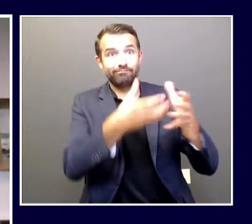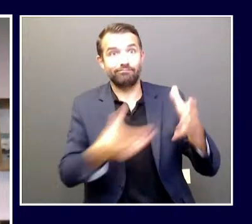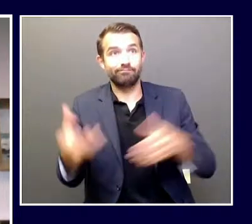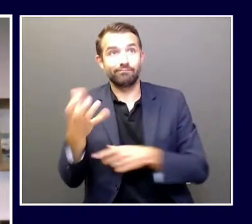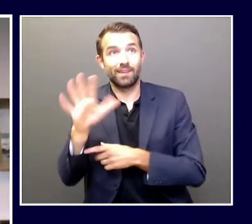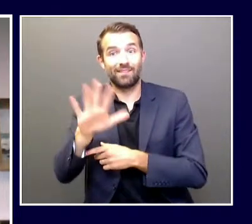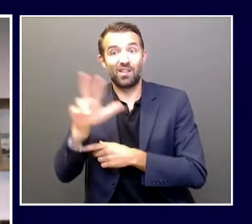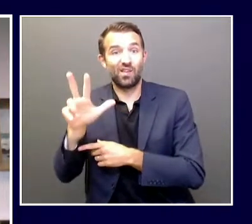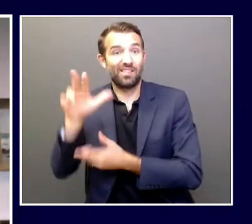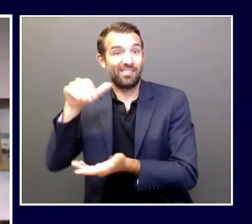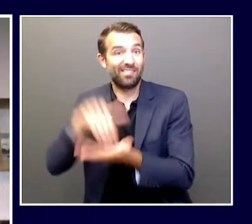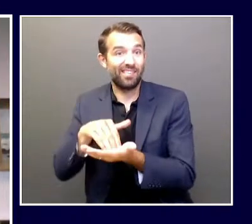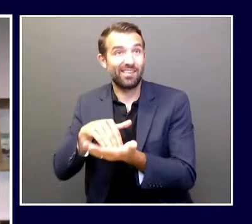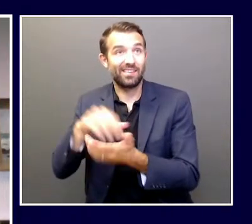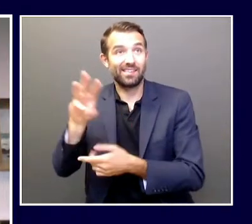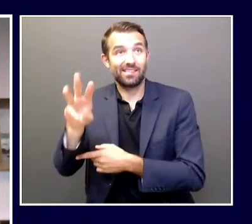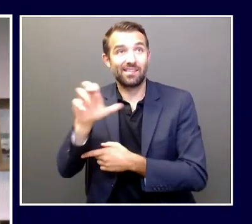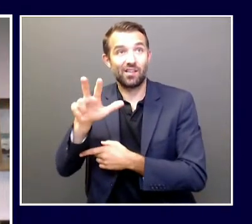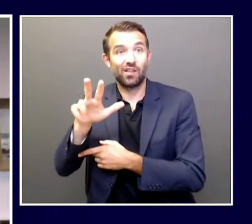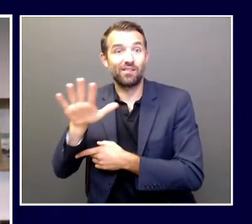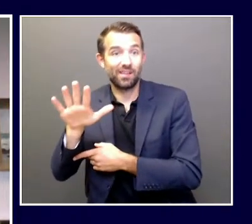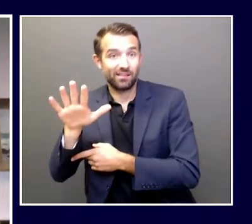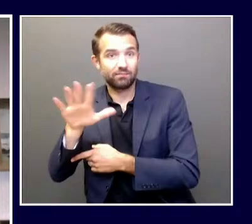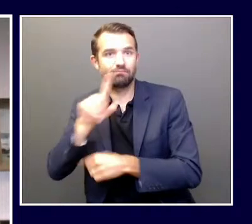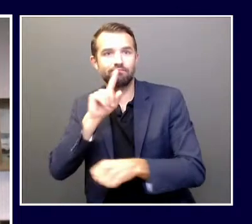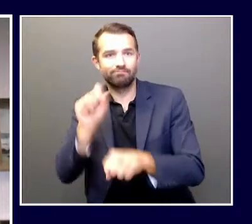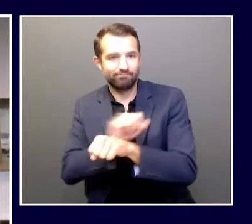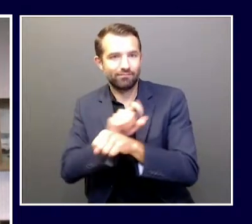53,635 are confirmed cases and